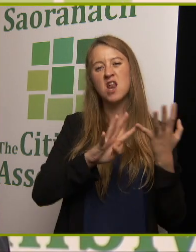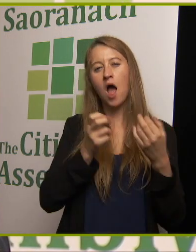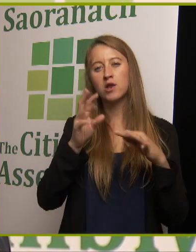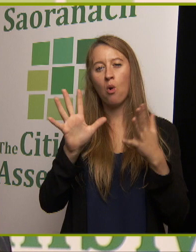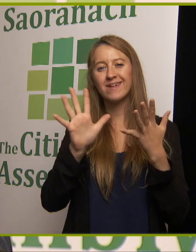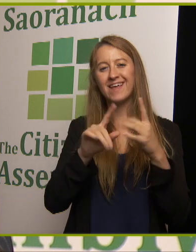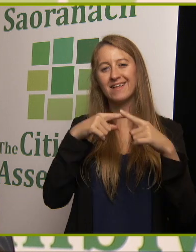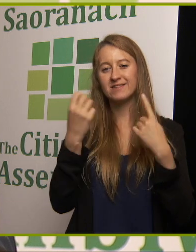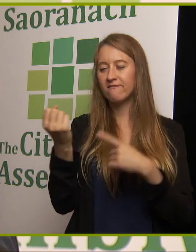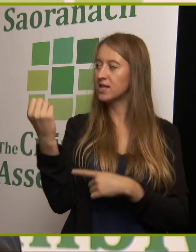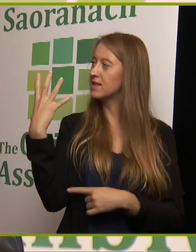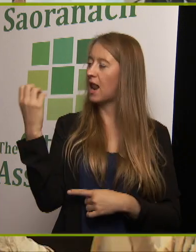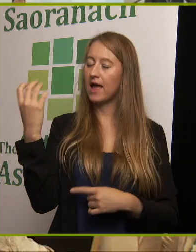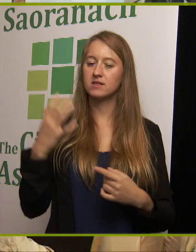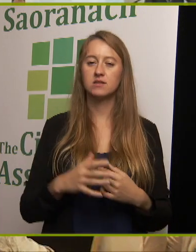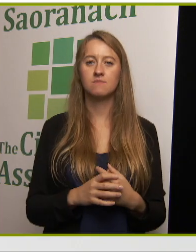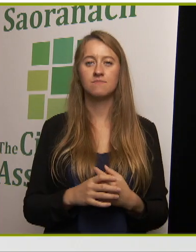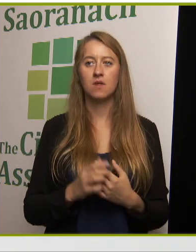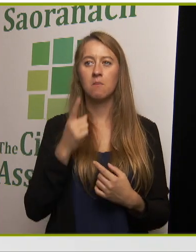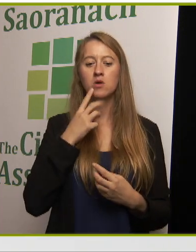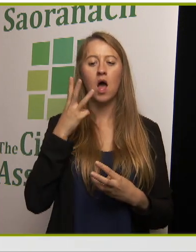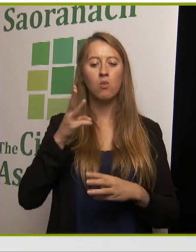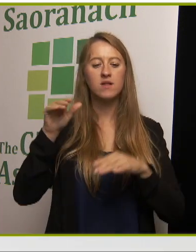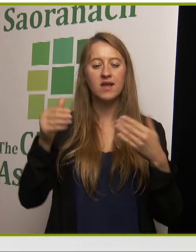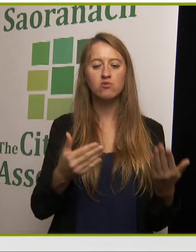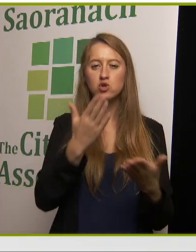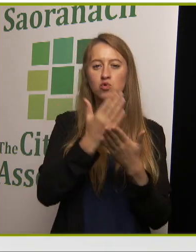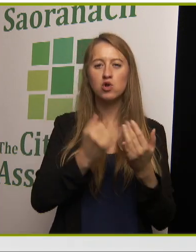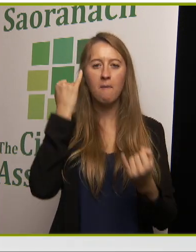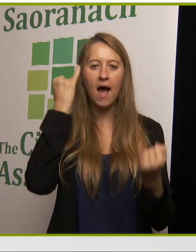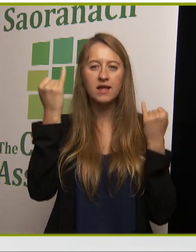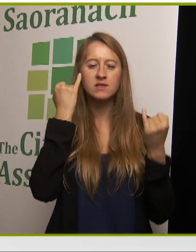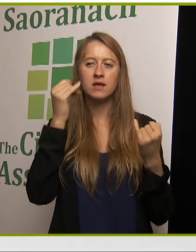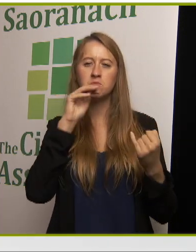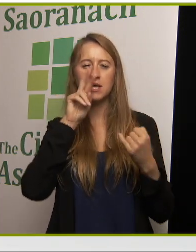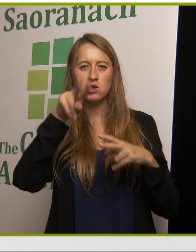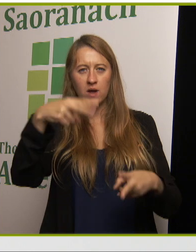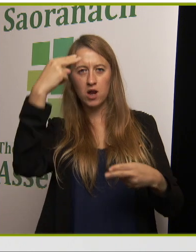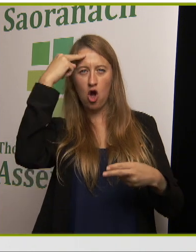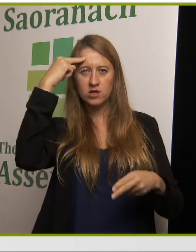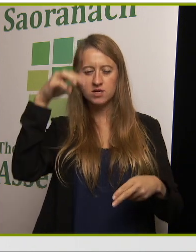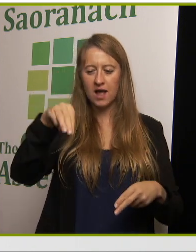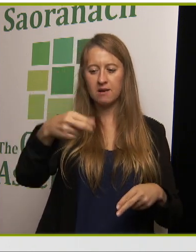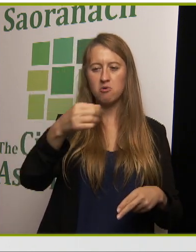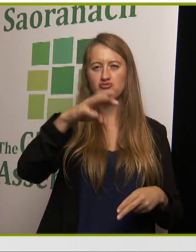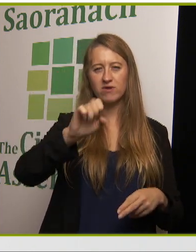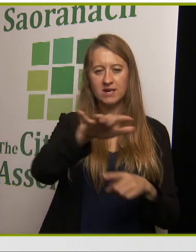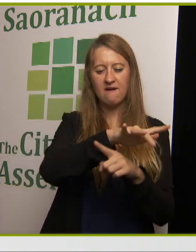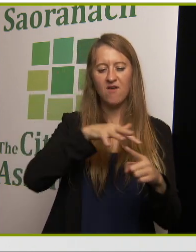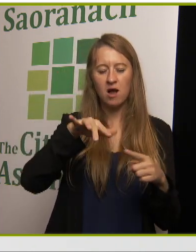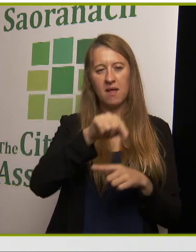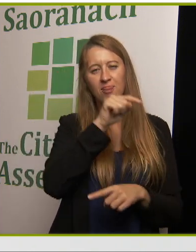want to introduce some ideas to you that make the marine environment maybe different from what you've discussed